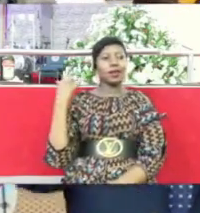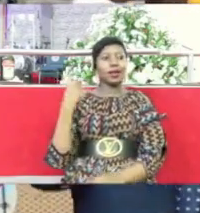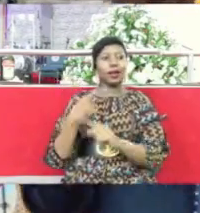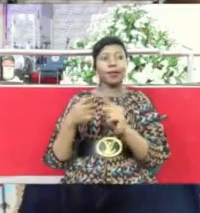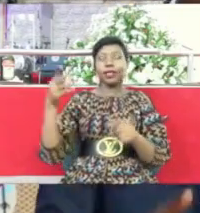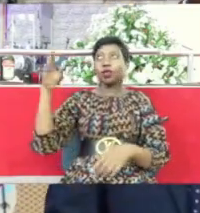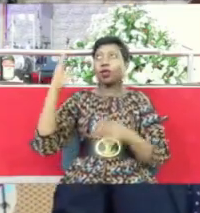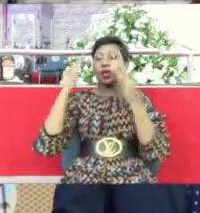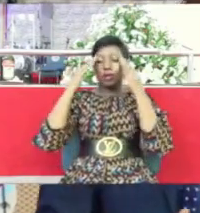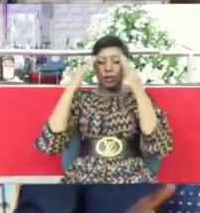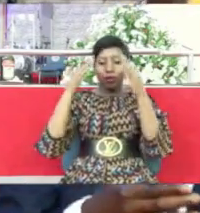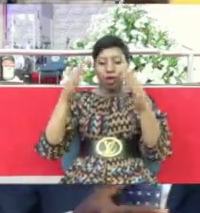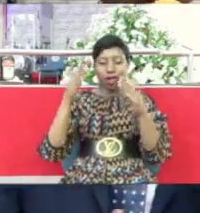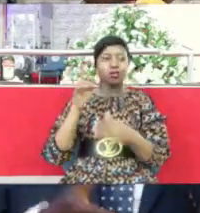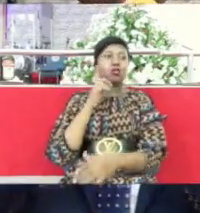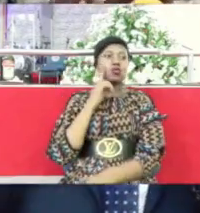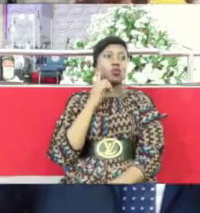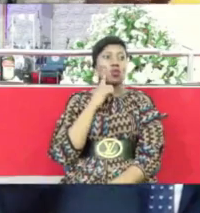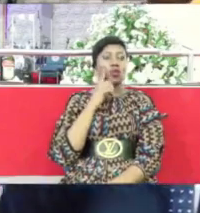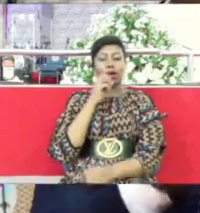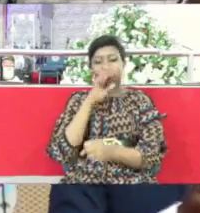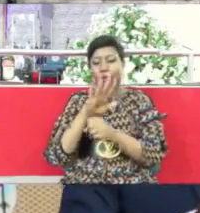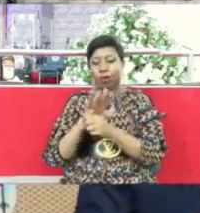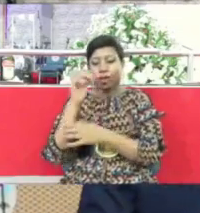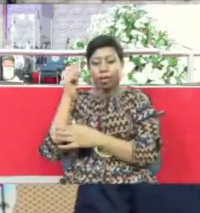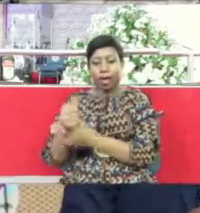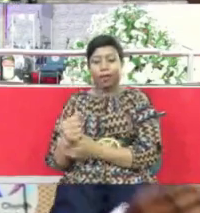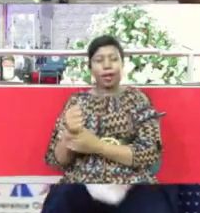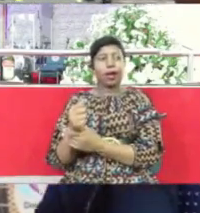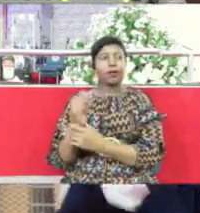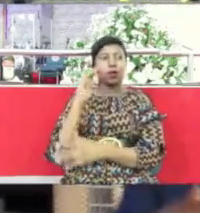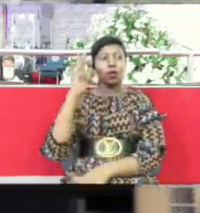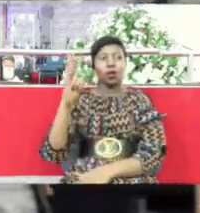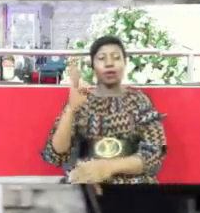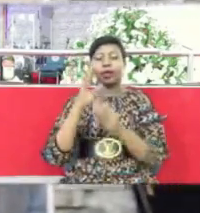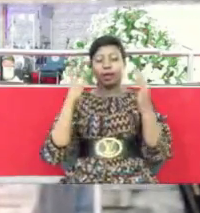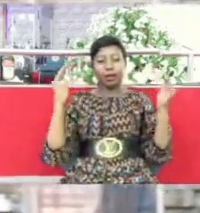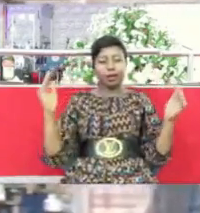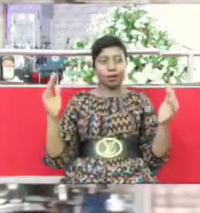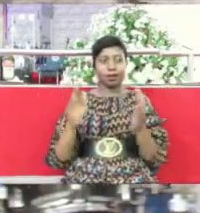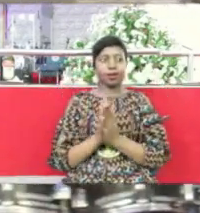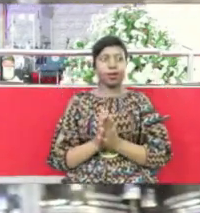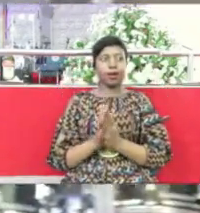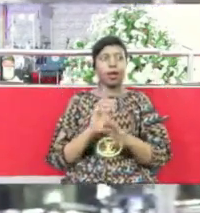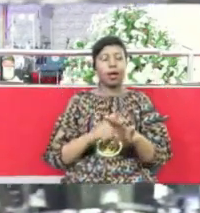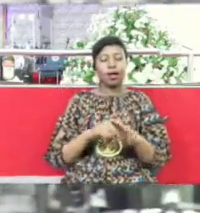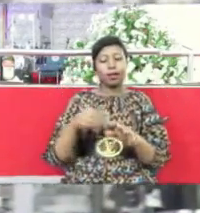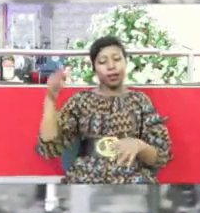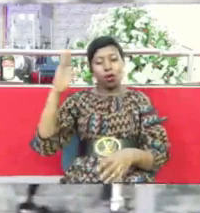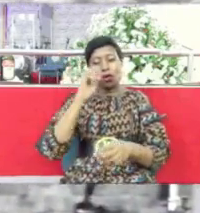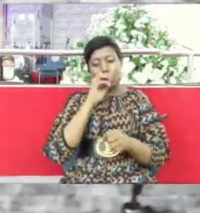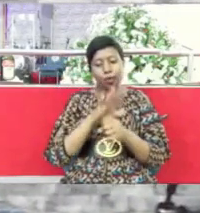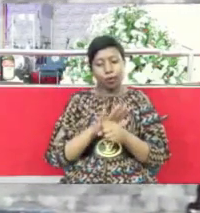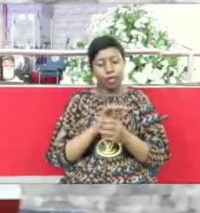anaangalia kesho. He's telling Abraham, this is what you're going to be. Ibrahim utakuwa hivi. And I've come to say to you. Nimekuja kuambia. But when God says he's going to help us, Mungu